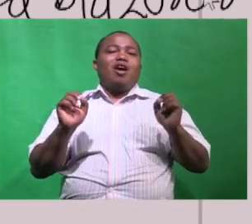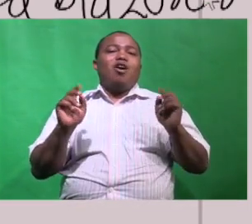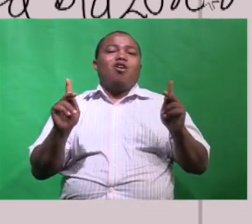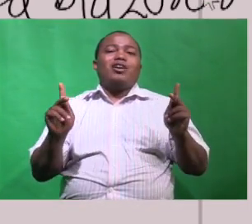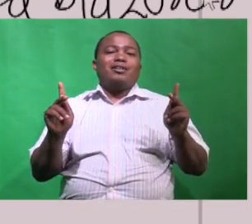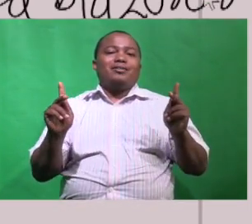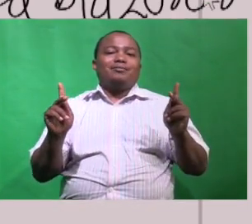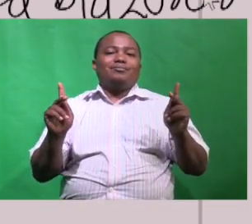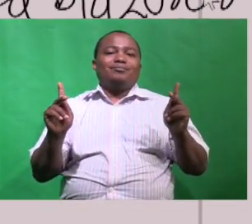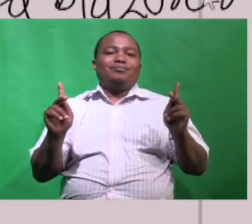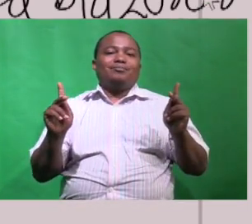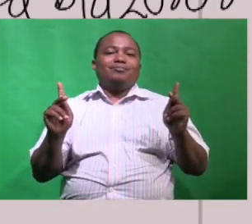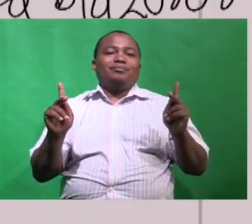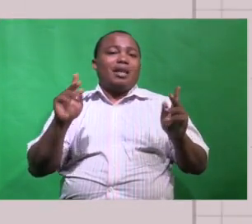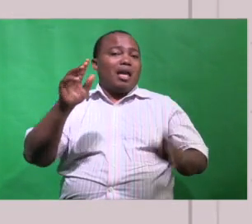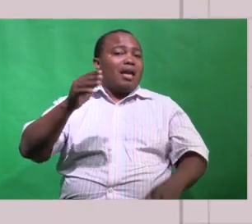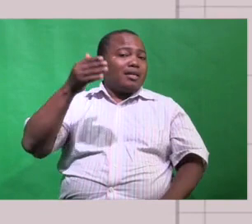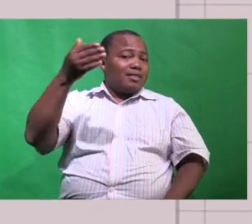Okay.